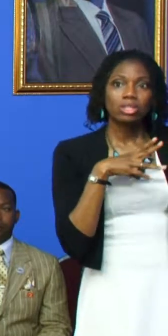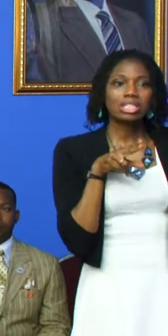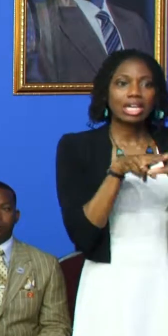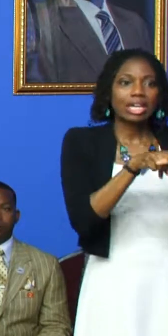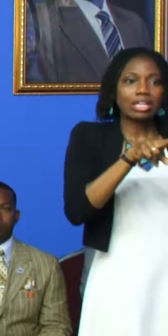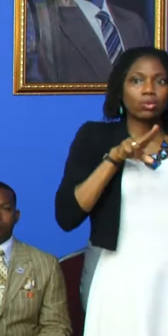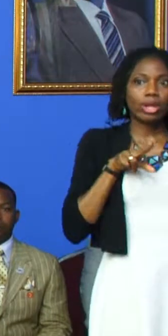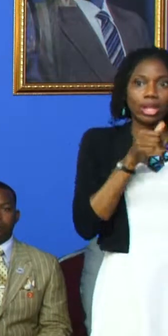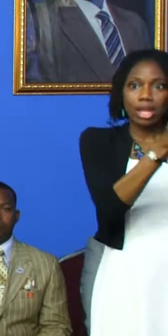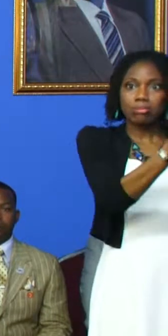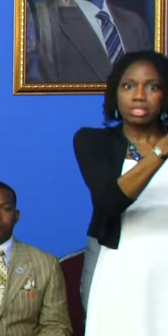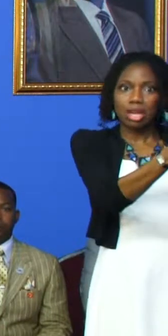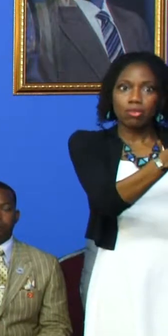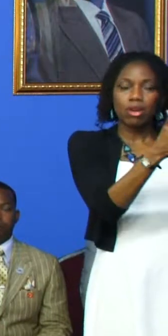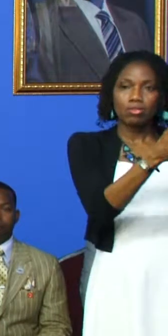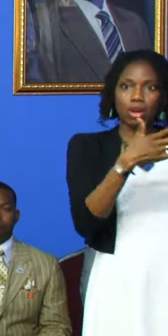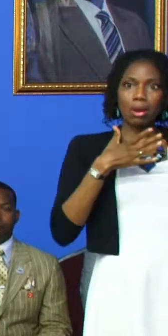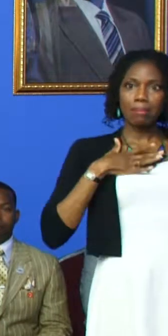himself.